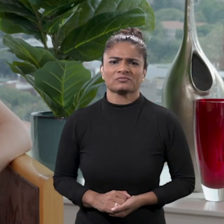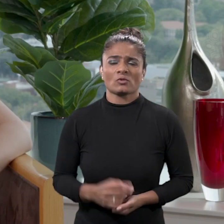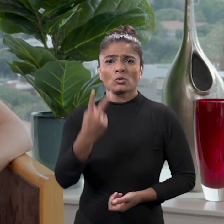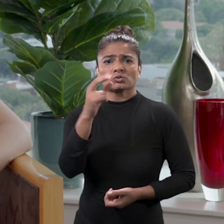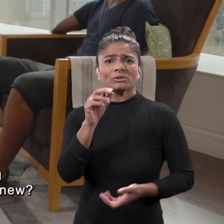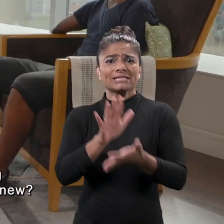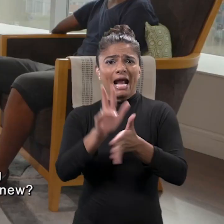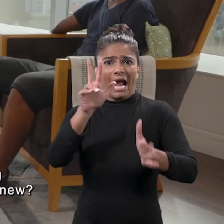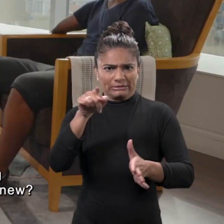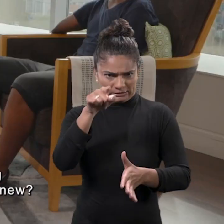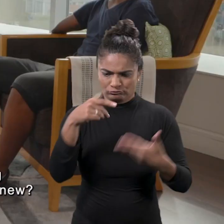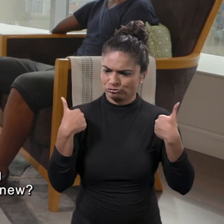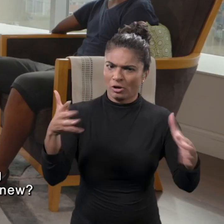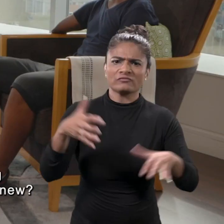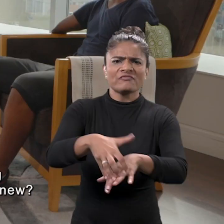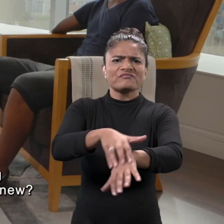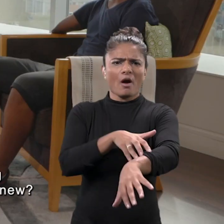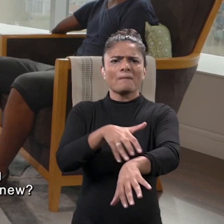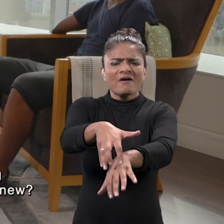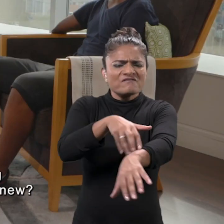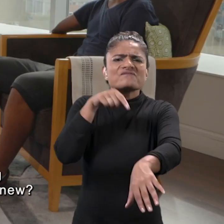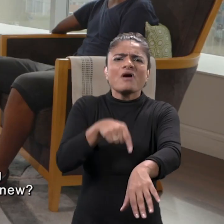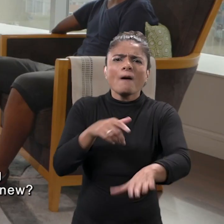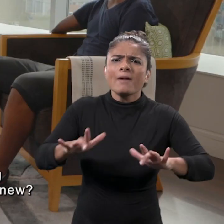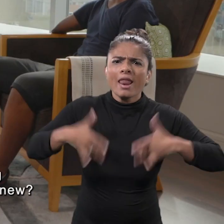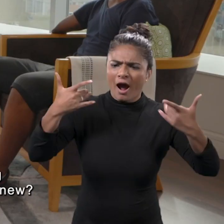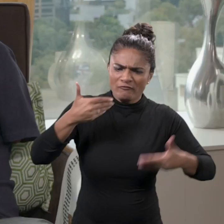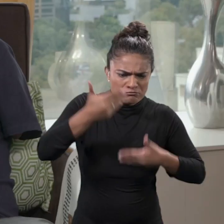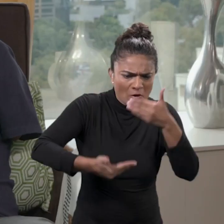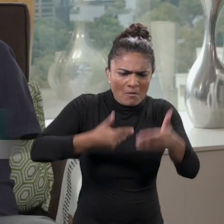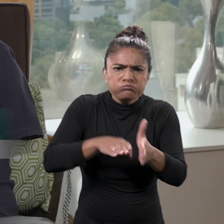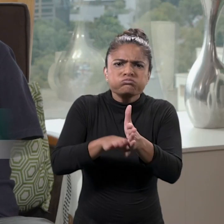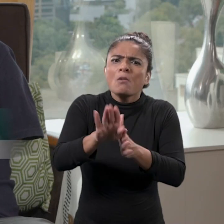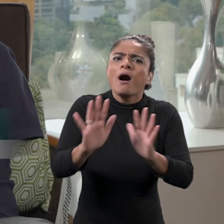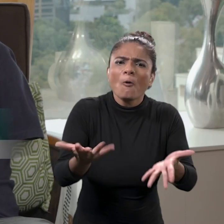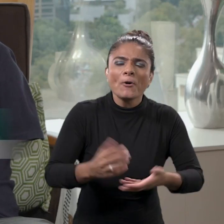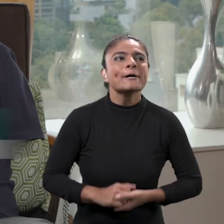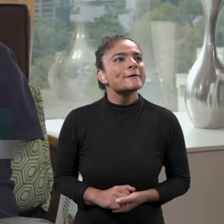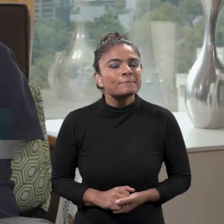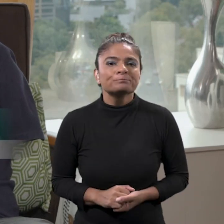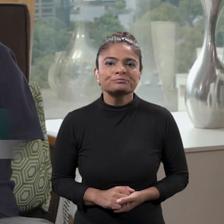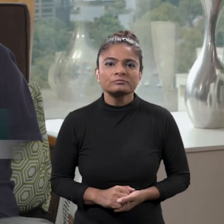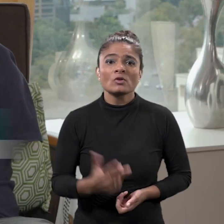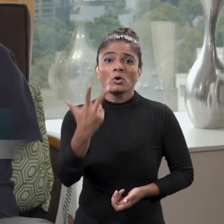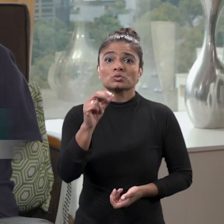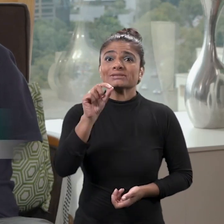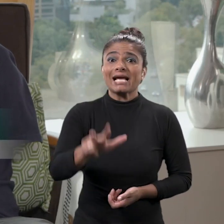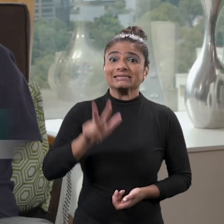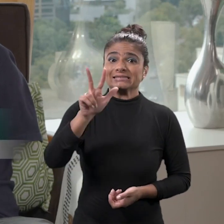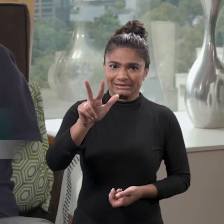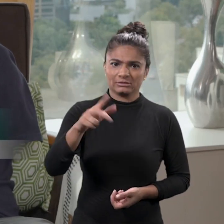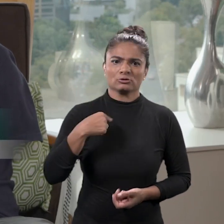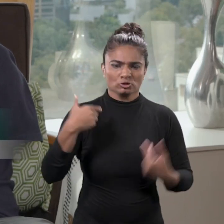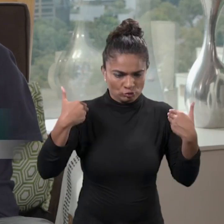2018, you started farming. Take us briefly through your farming journey. What's been happening? What's new? Right. 2018 was when I officially started